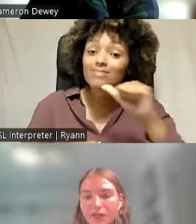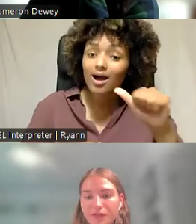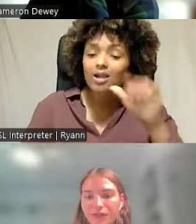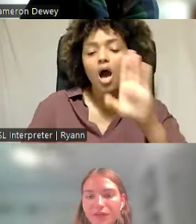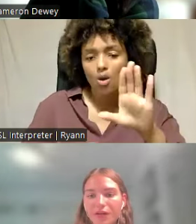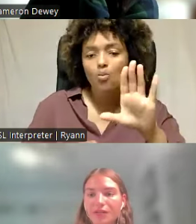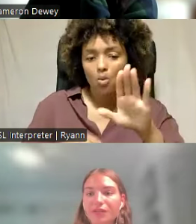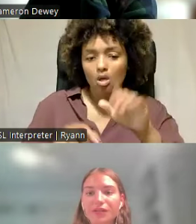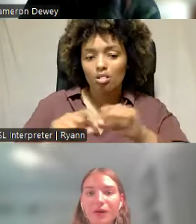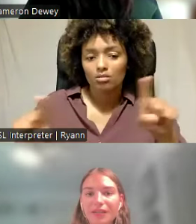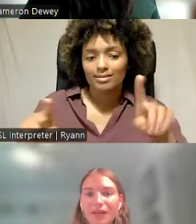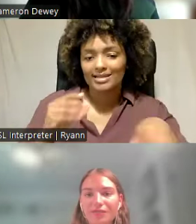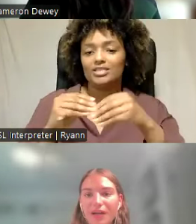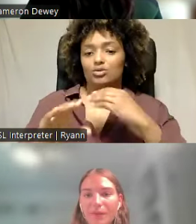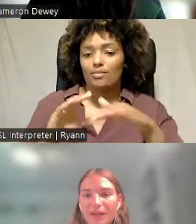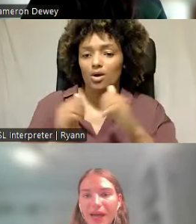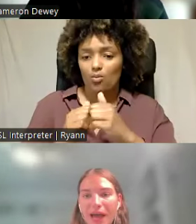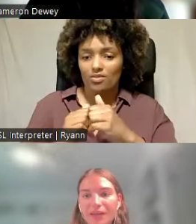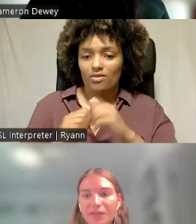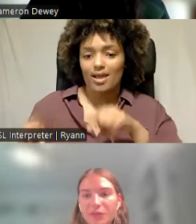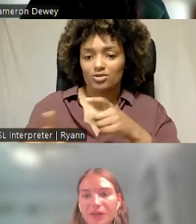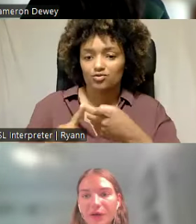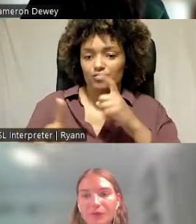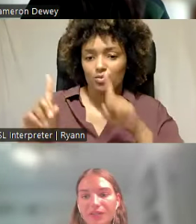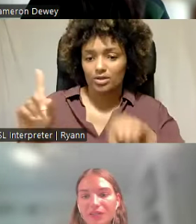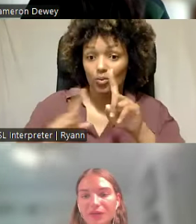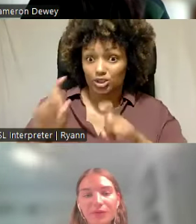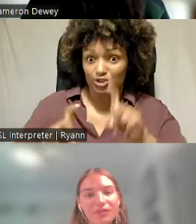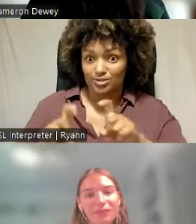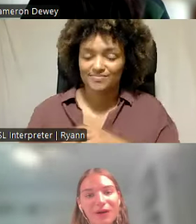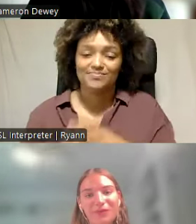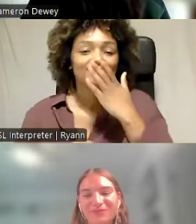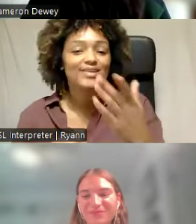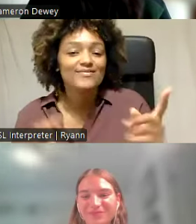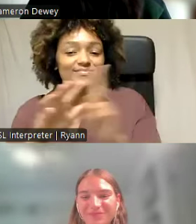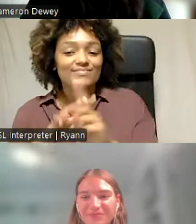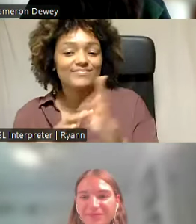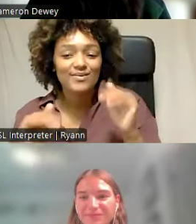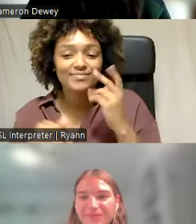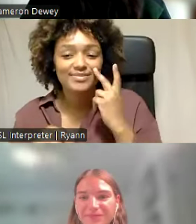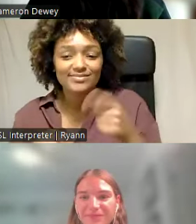questions. So thank you all again for coming, and we hope to see you tomorrow.